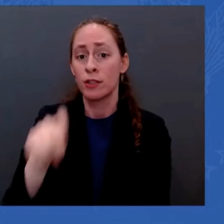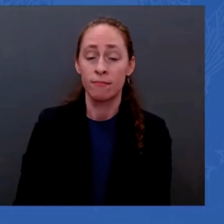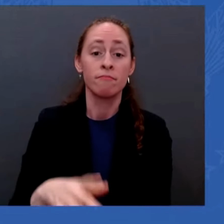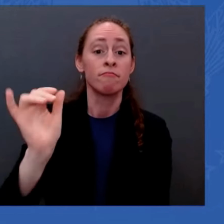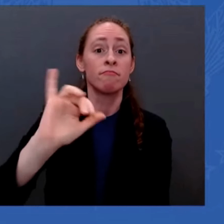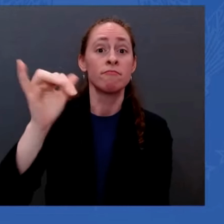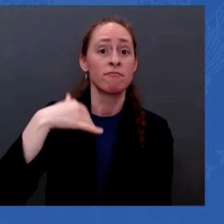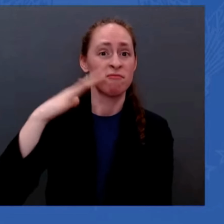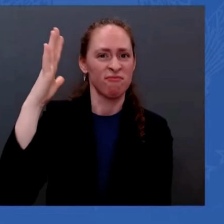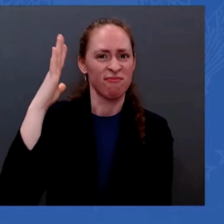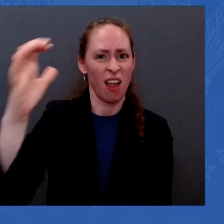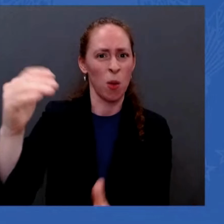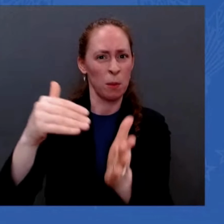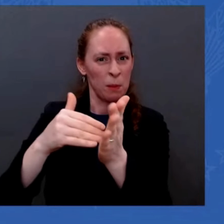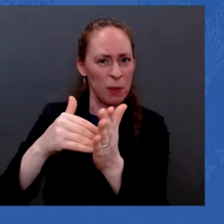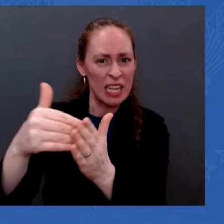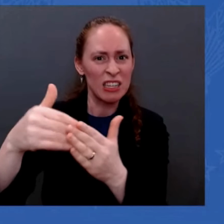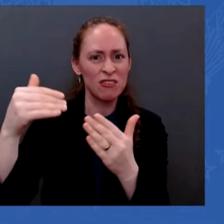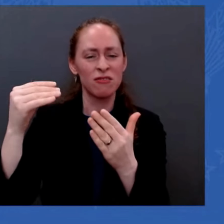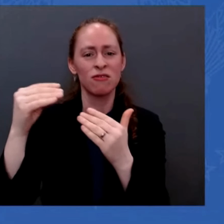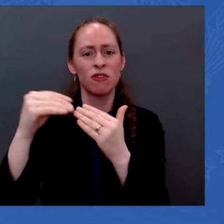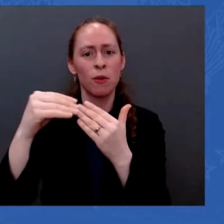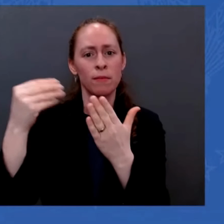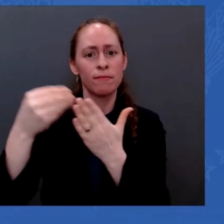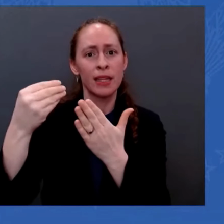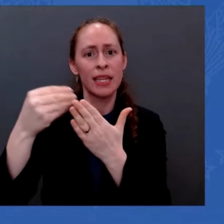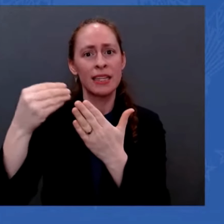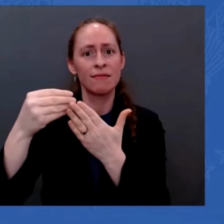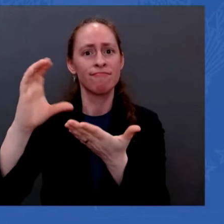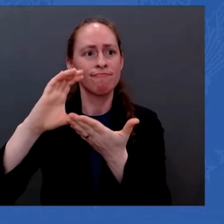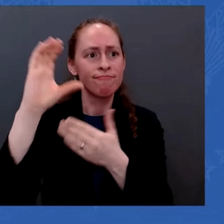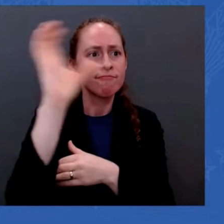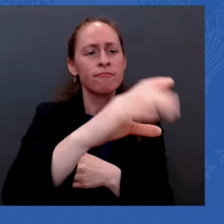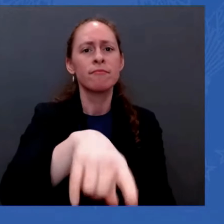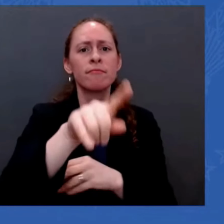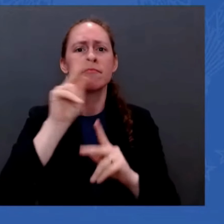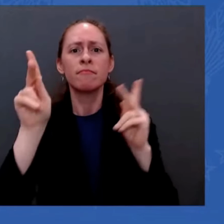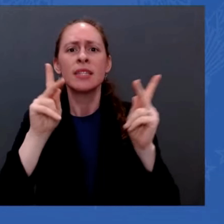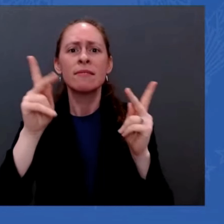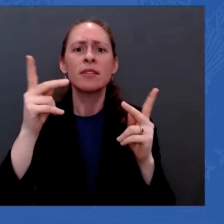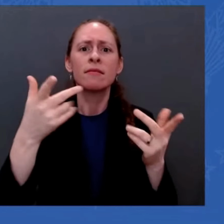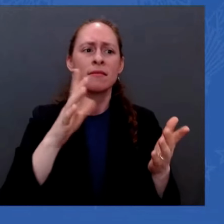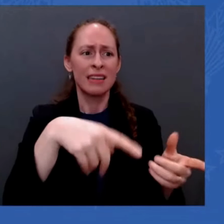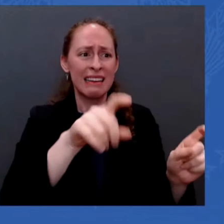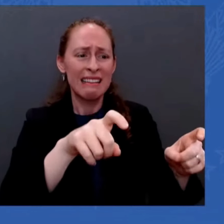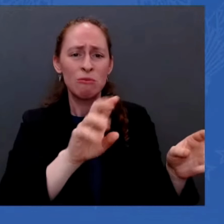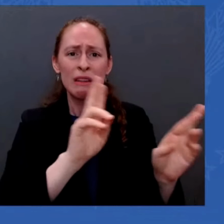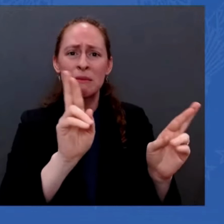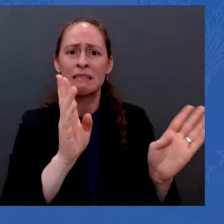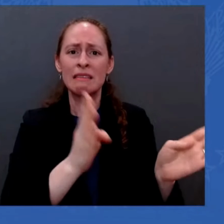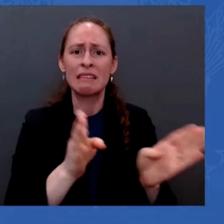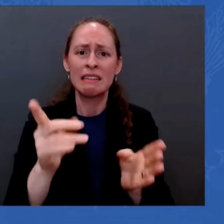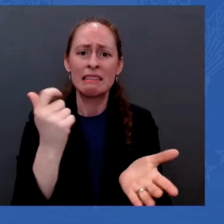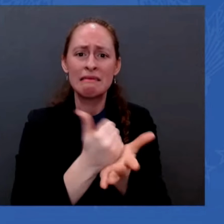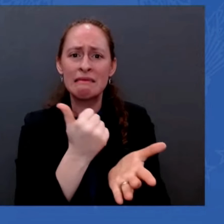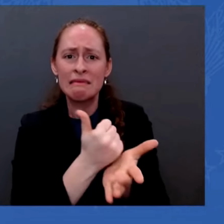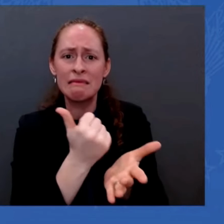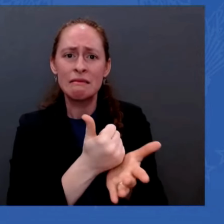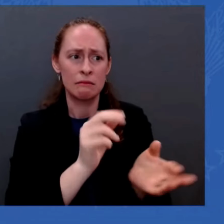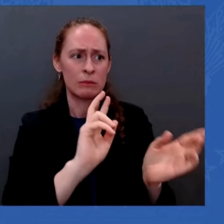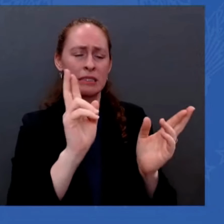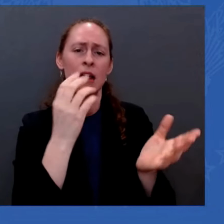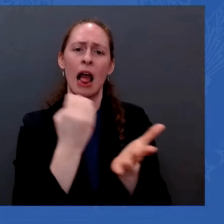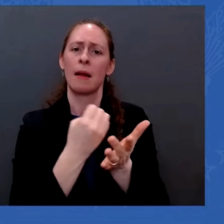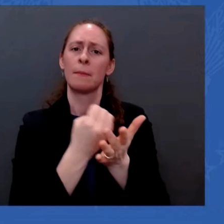And earlier this week, we also announced an additional sovereign loan guarantee of up to $1 billion to strengthen Ukraine's